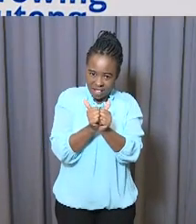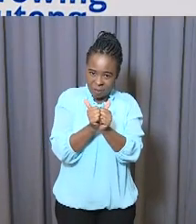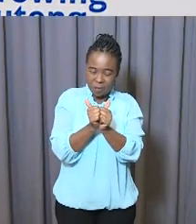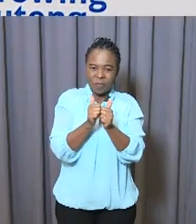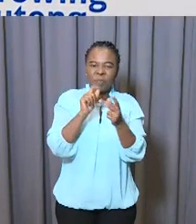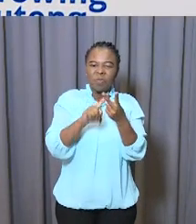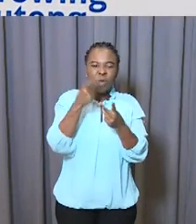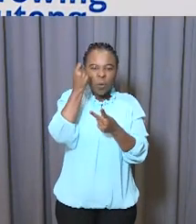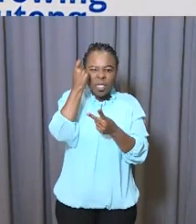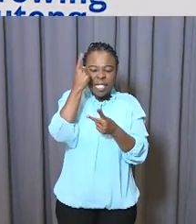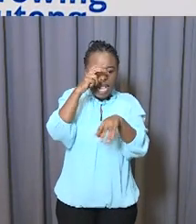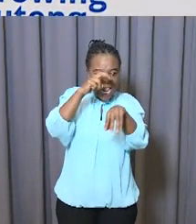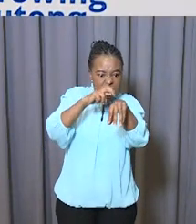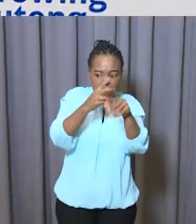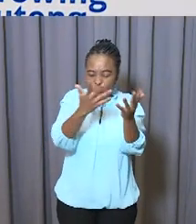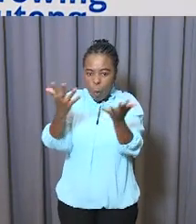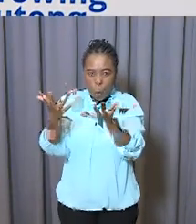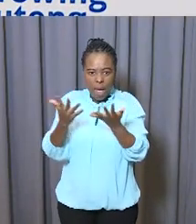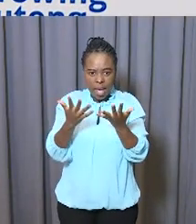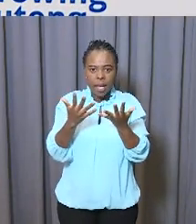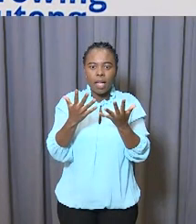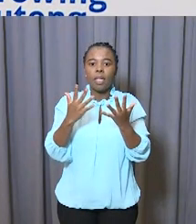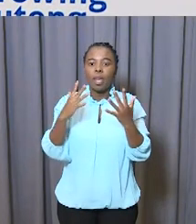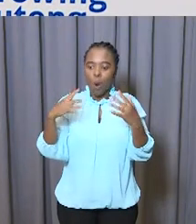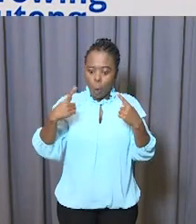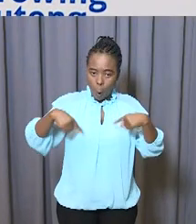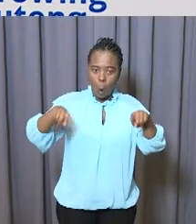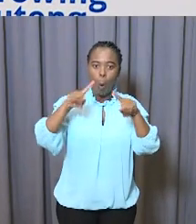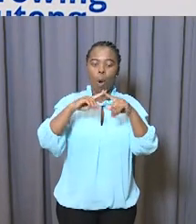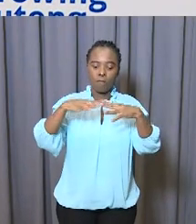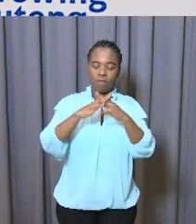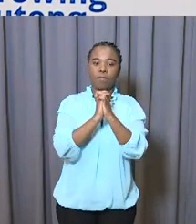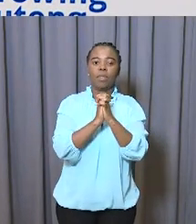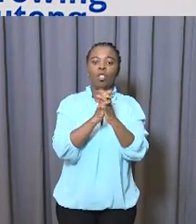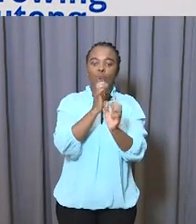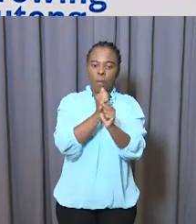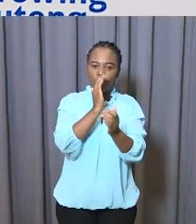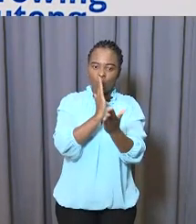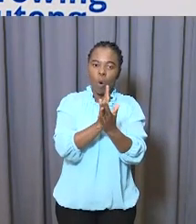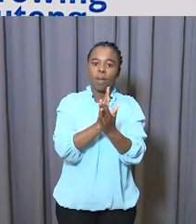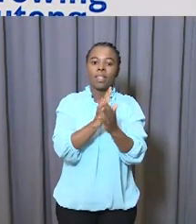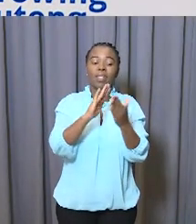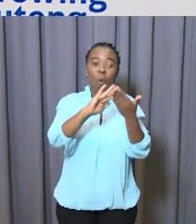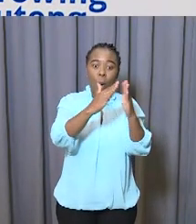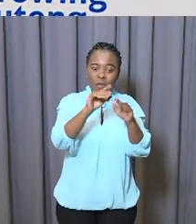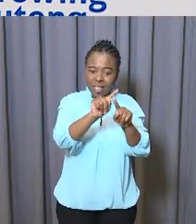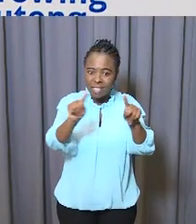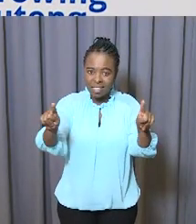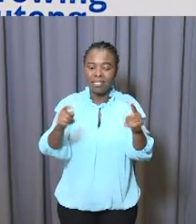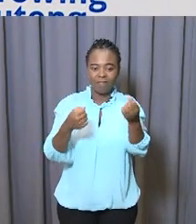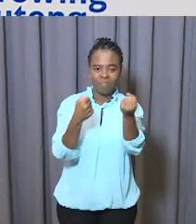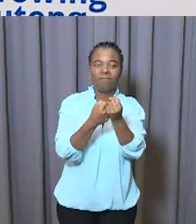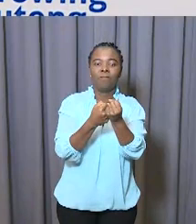where the need is, we can collectively ensure that ordinary South Africans are assisted and we can provide the kind of